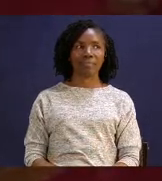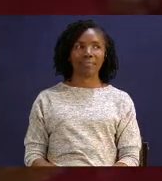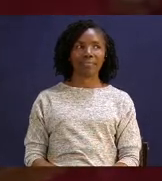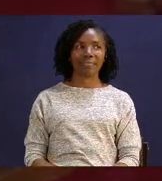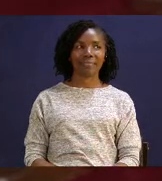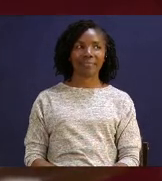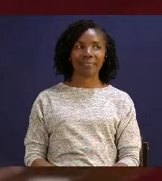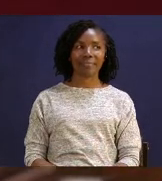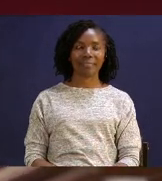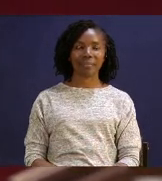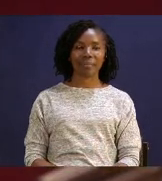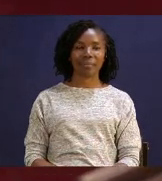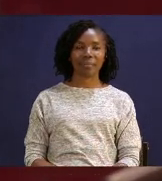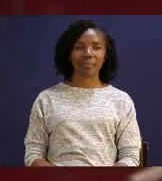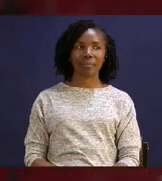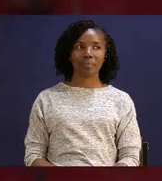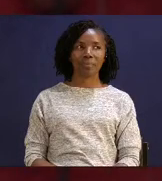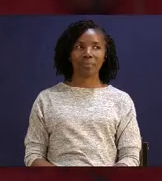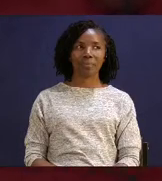Huh?